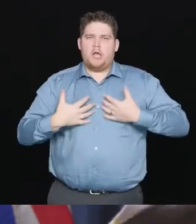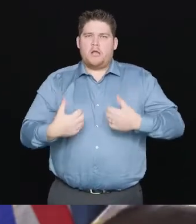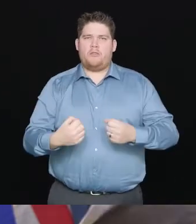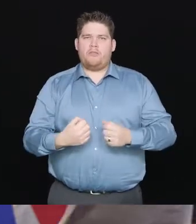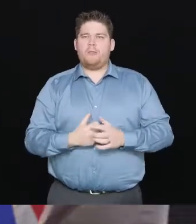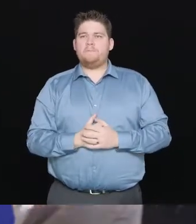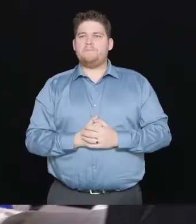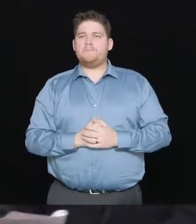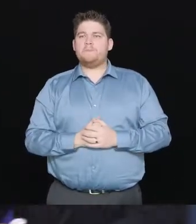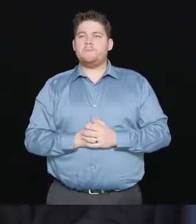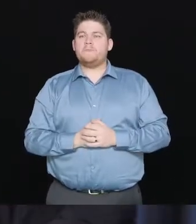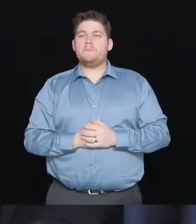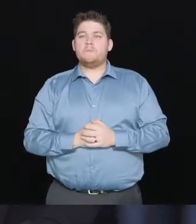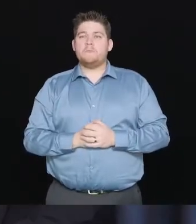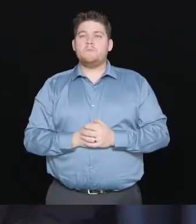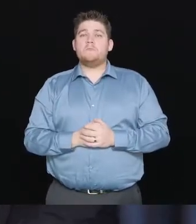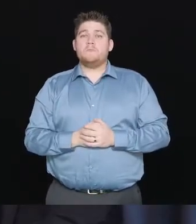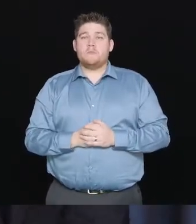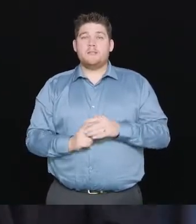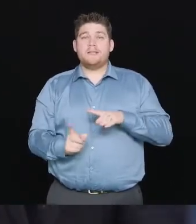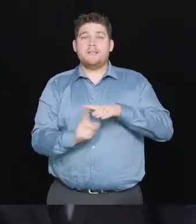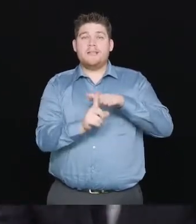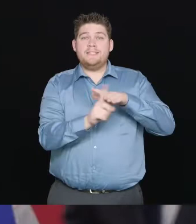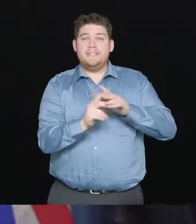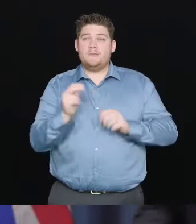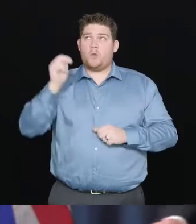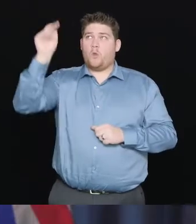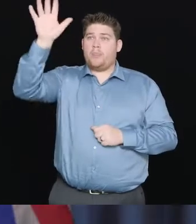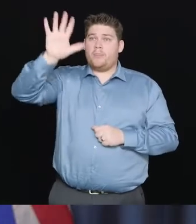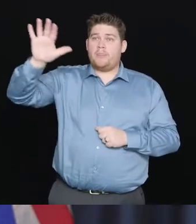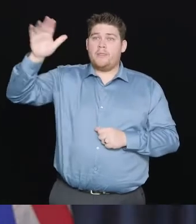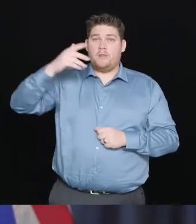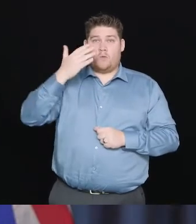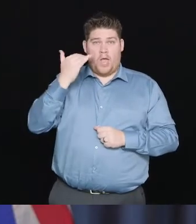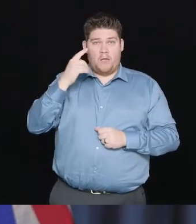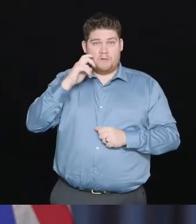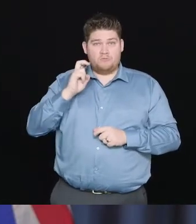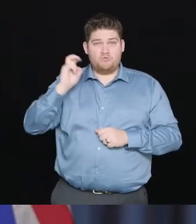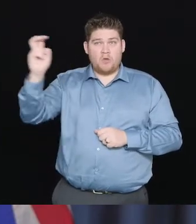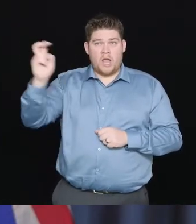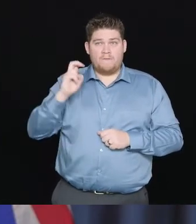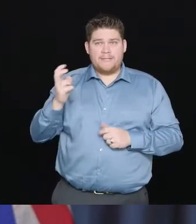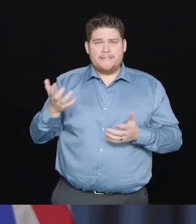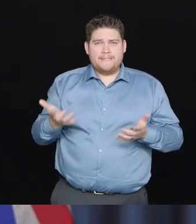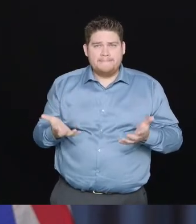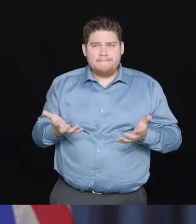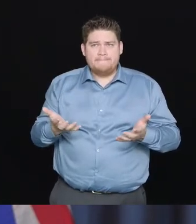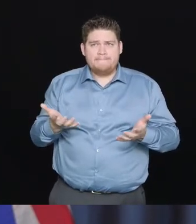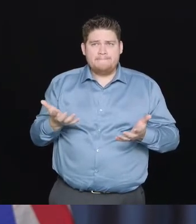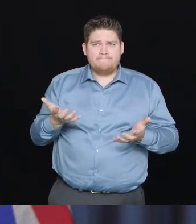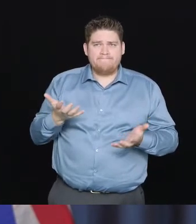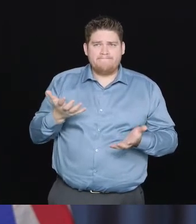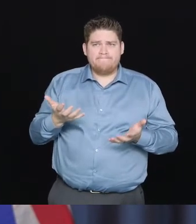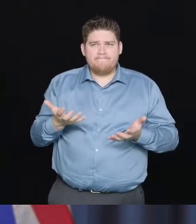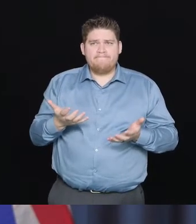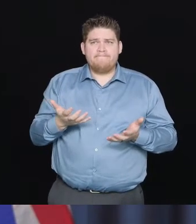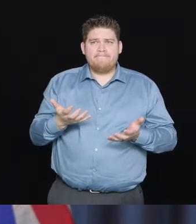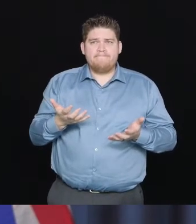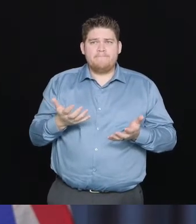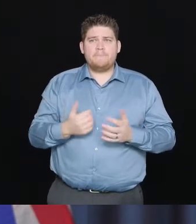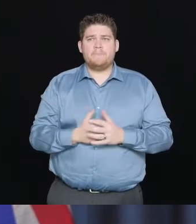ones were, but my understanding is there has been some exposures. No, I stand corrected. There are 5 recovered cases in Northern